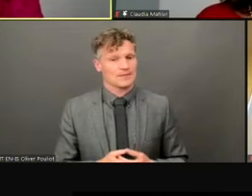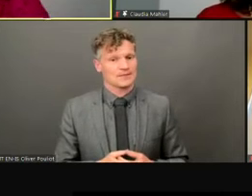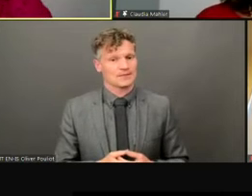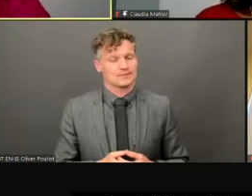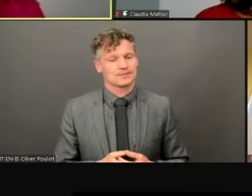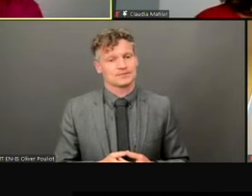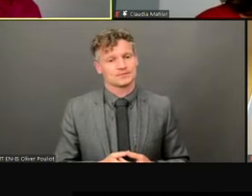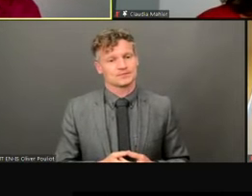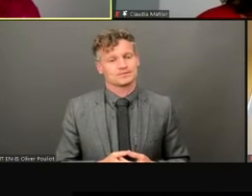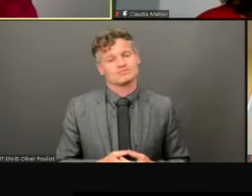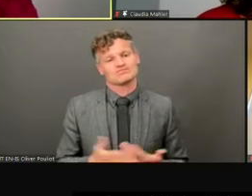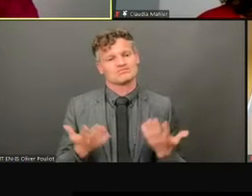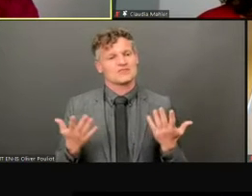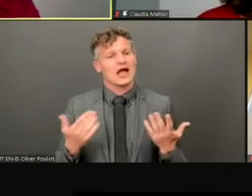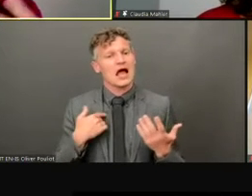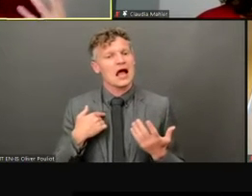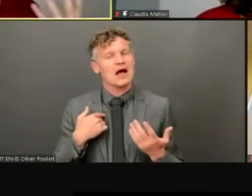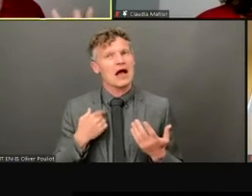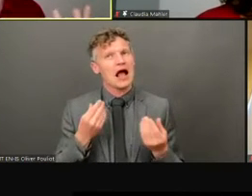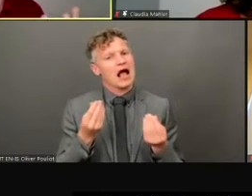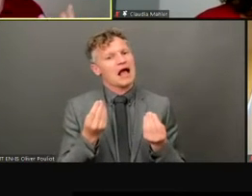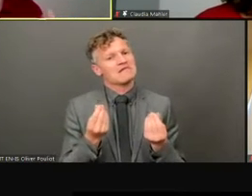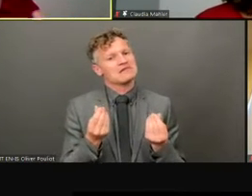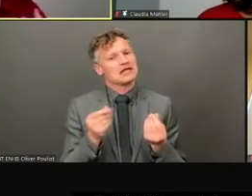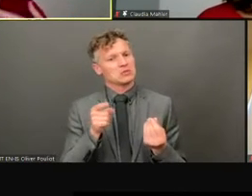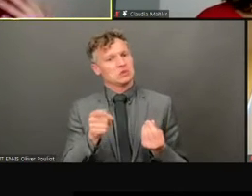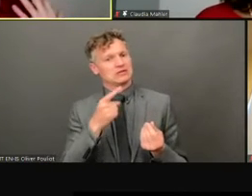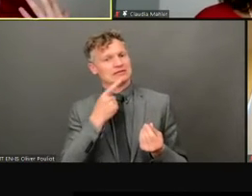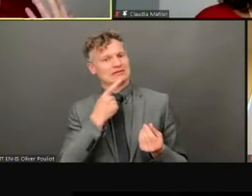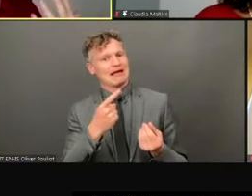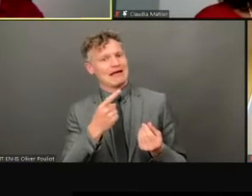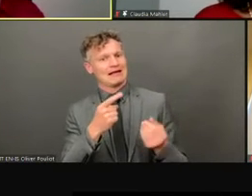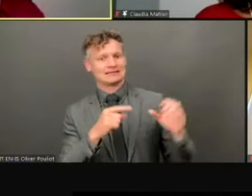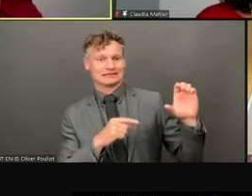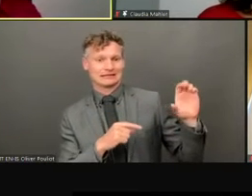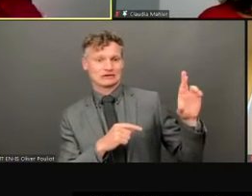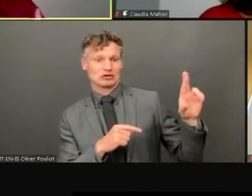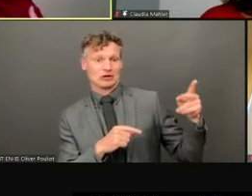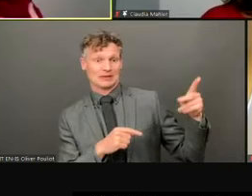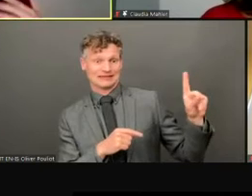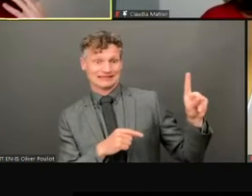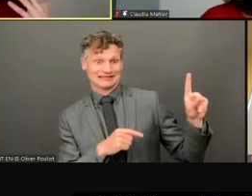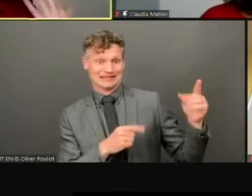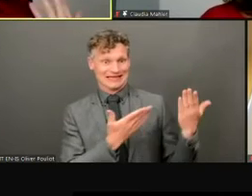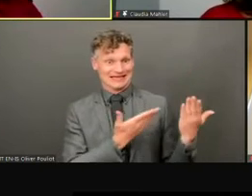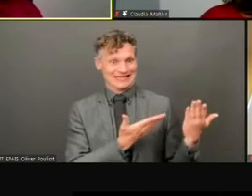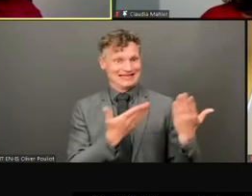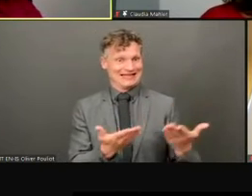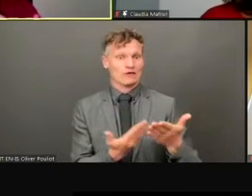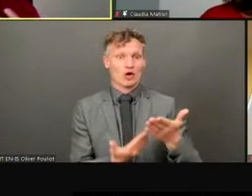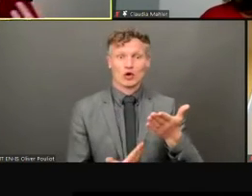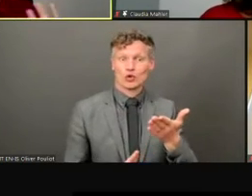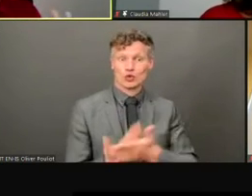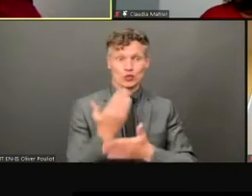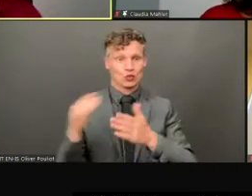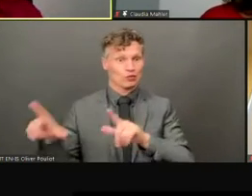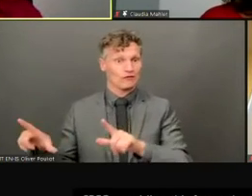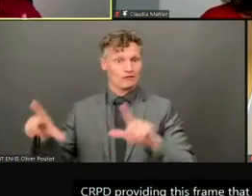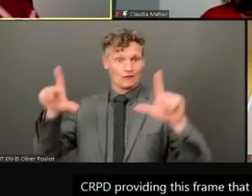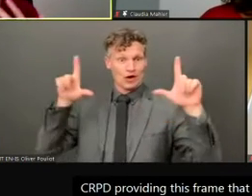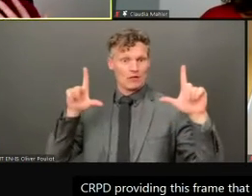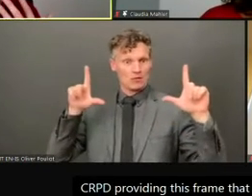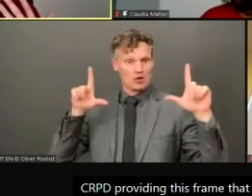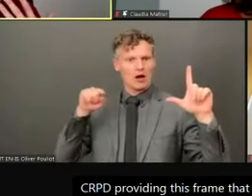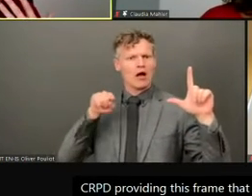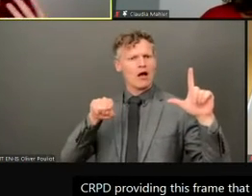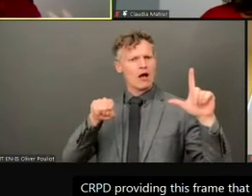guess that what you're saying in terms of the CRPD providing this frame that allows us to analyze and ask the right question and seek